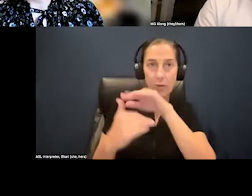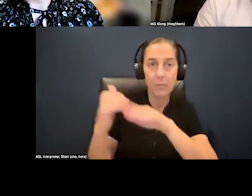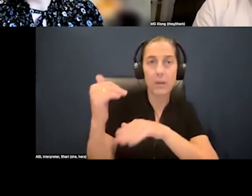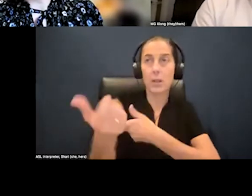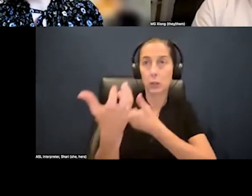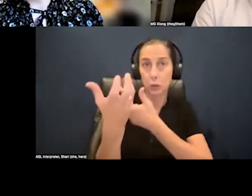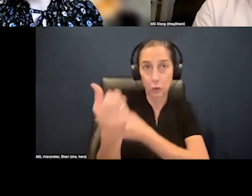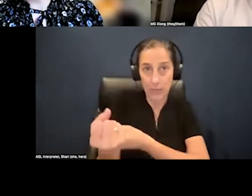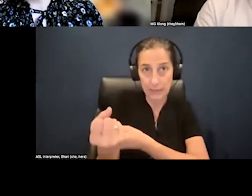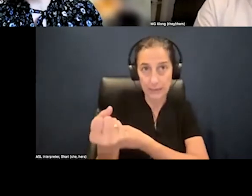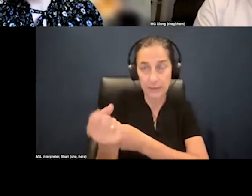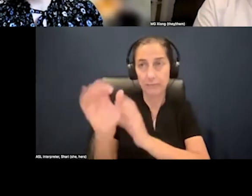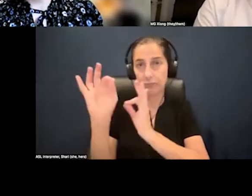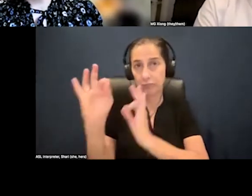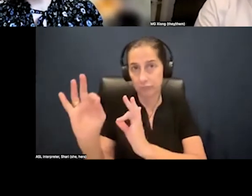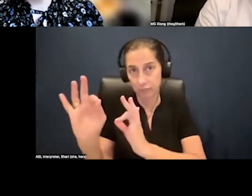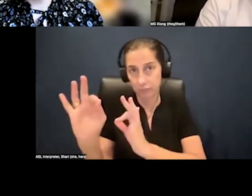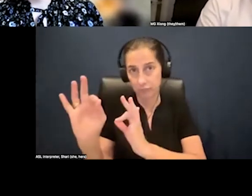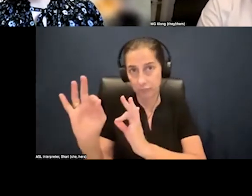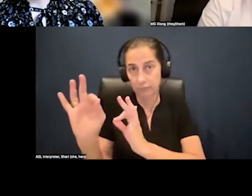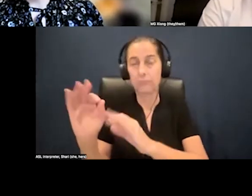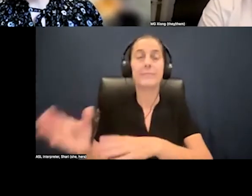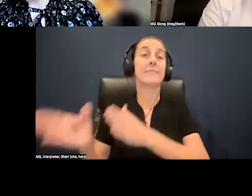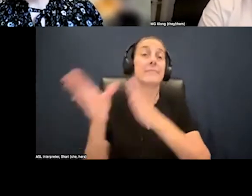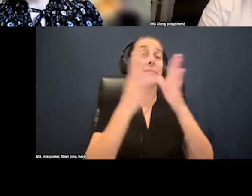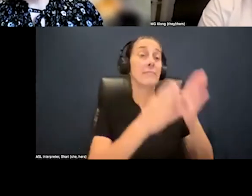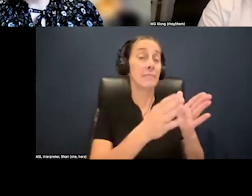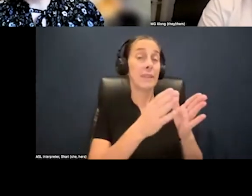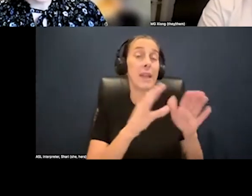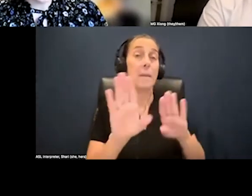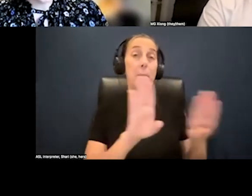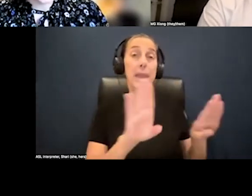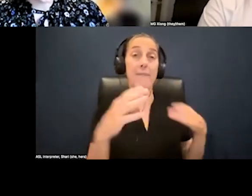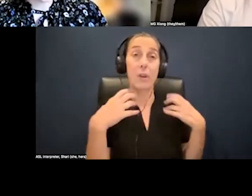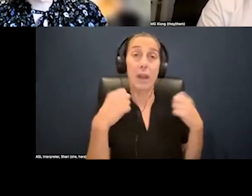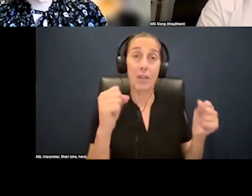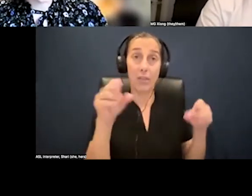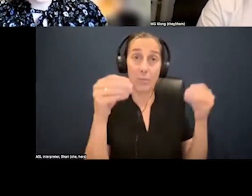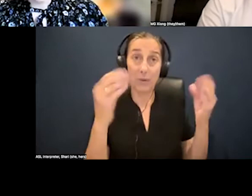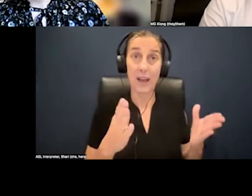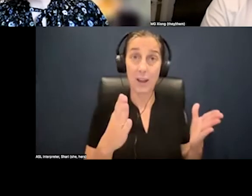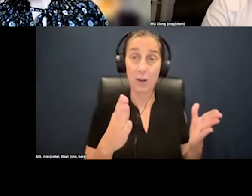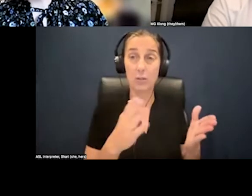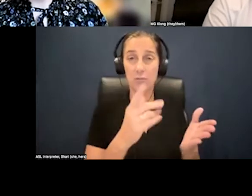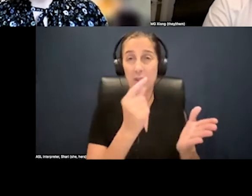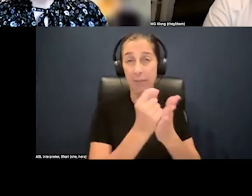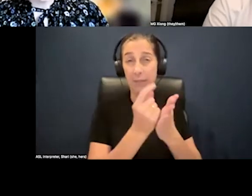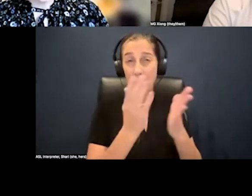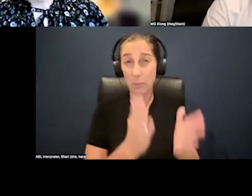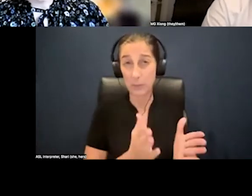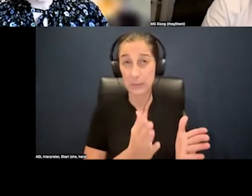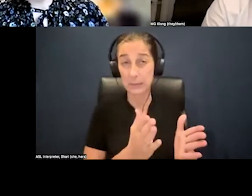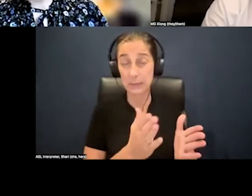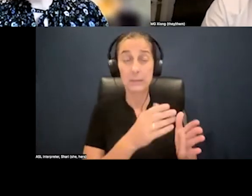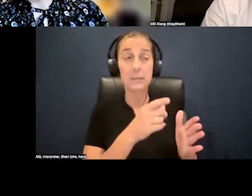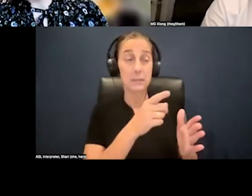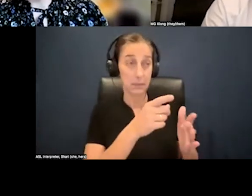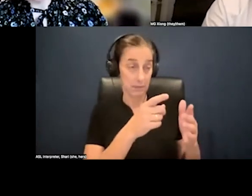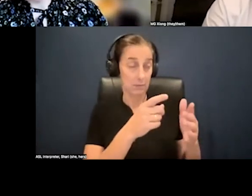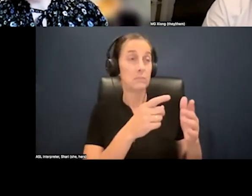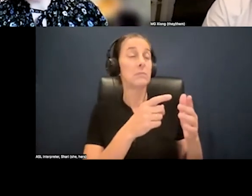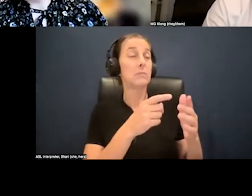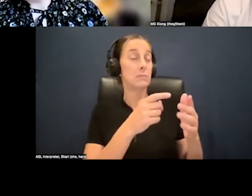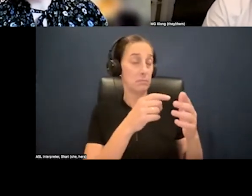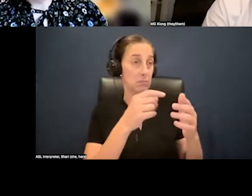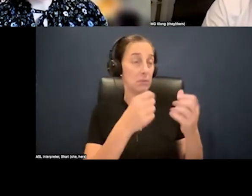with a behavioral health care provider that you trust for who is also gender affirming. Both of those, I know,